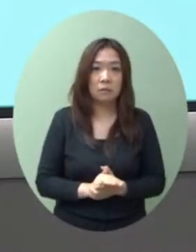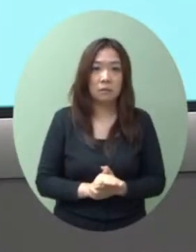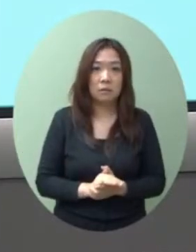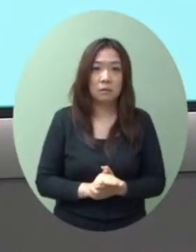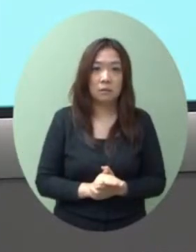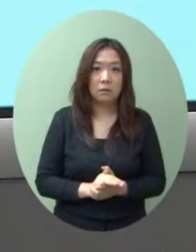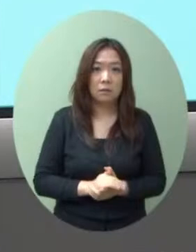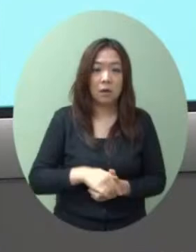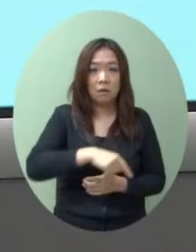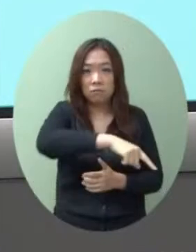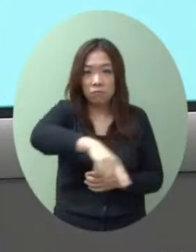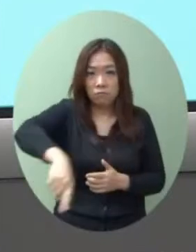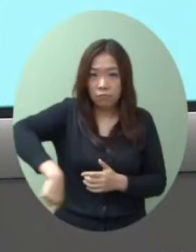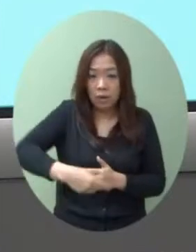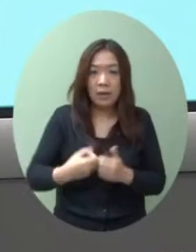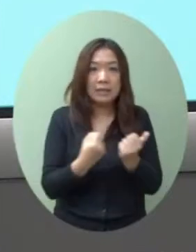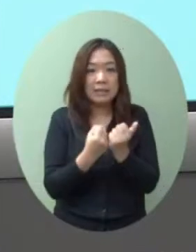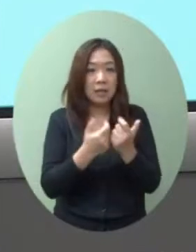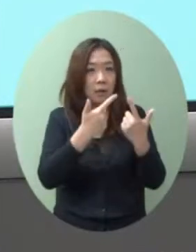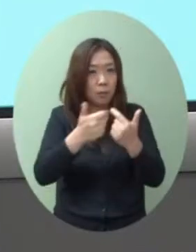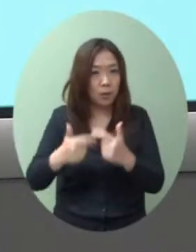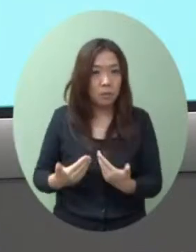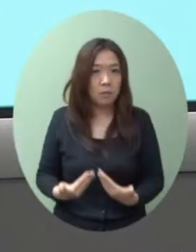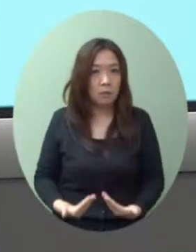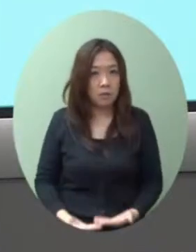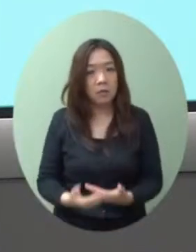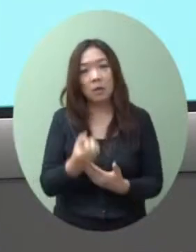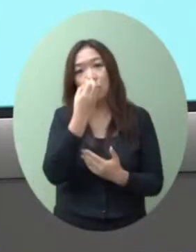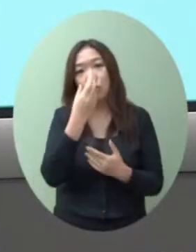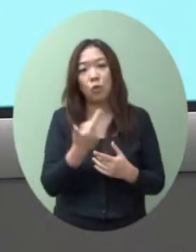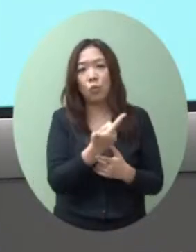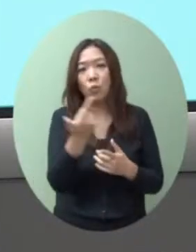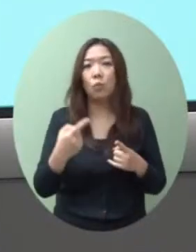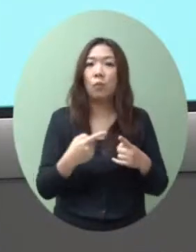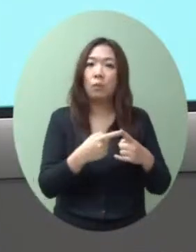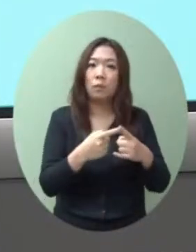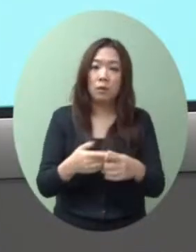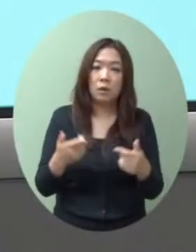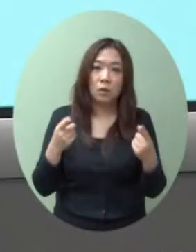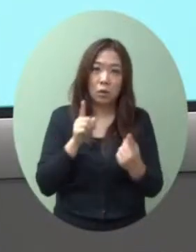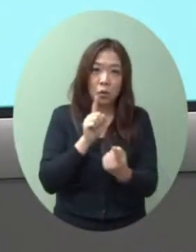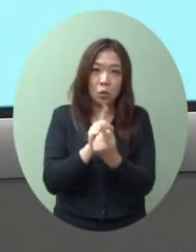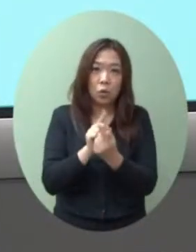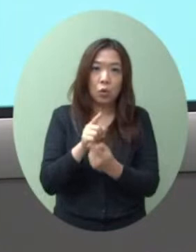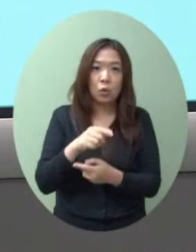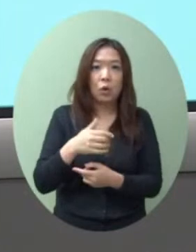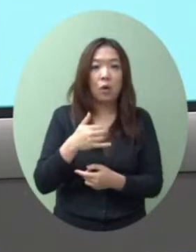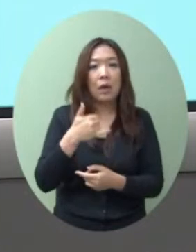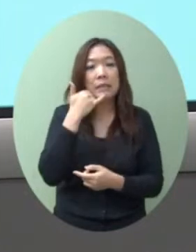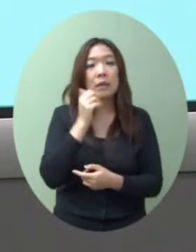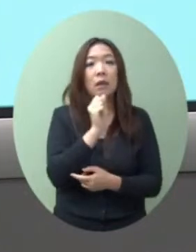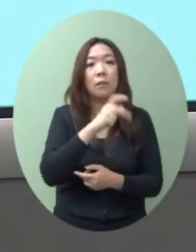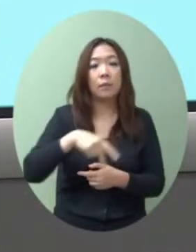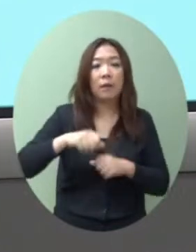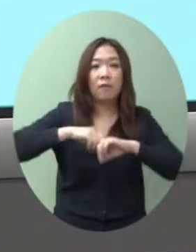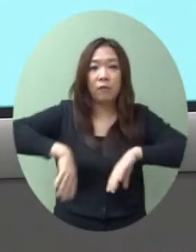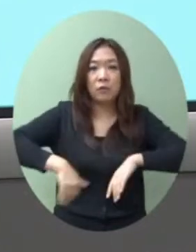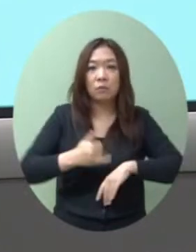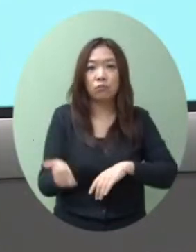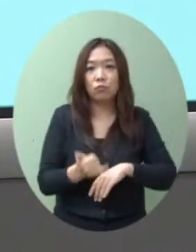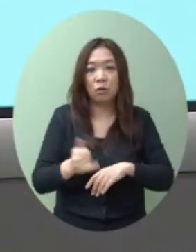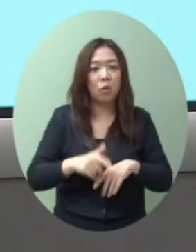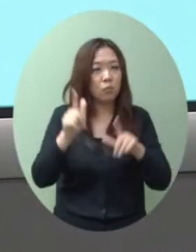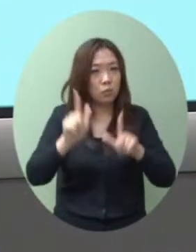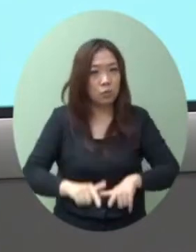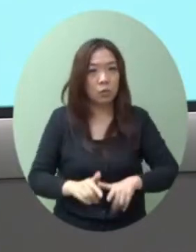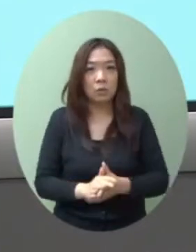we have received the support of 138,000 public and private premises. The Hong Kong public is very familiar with the usage